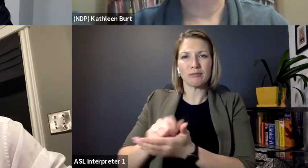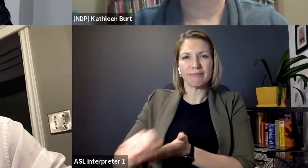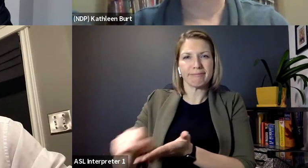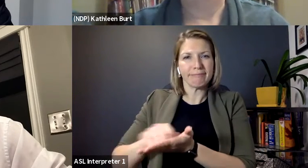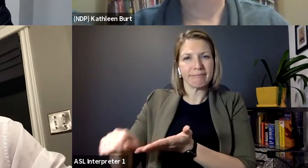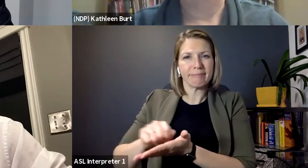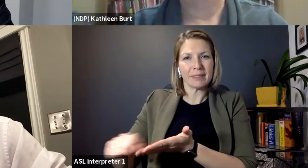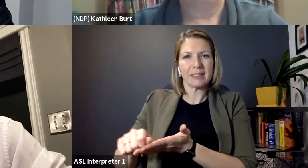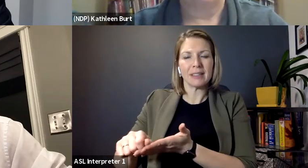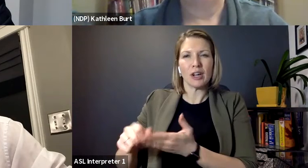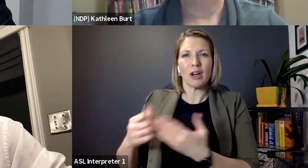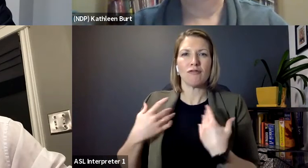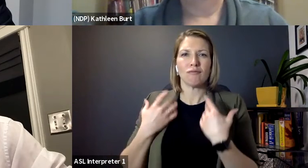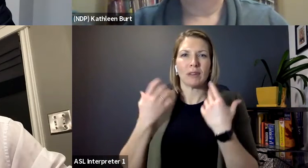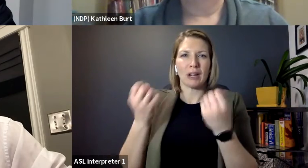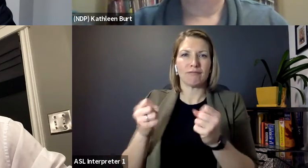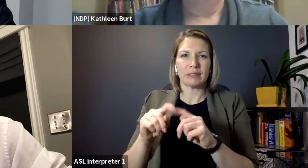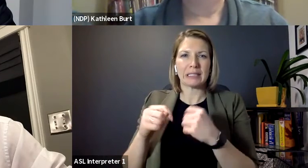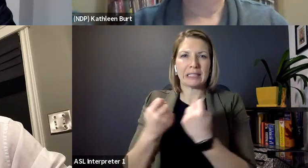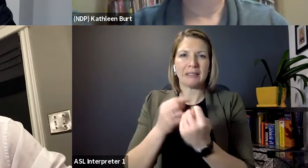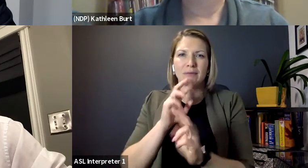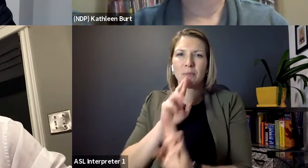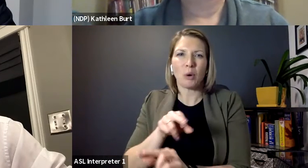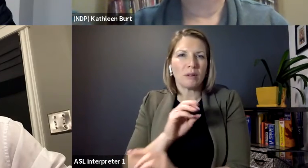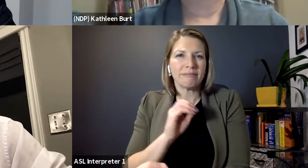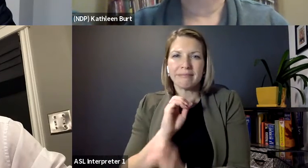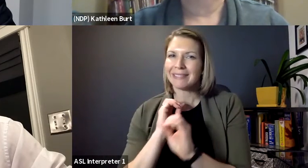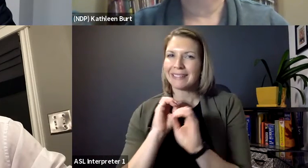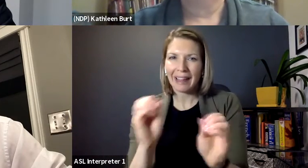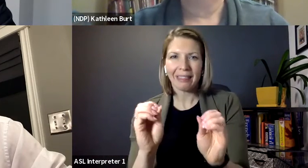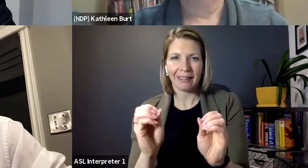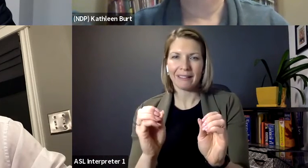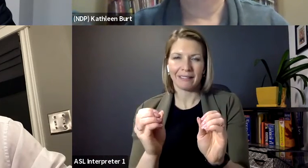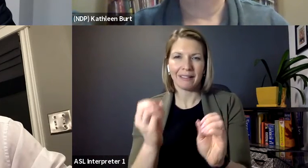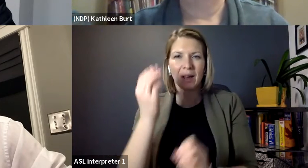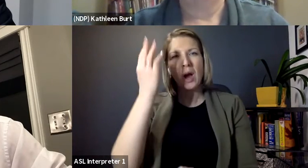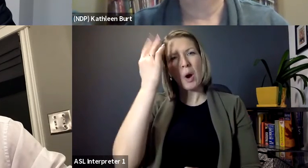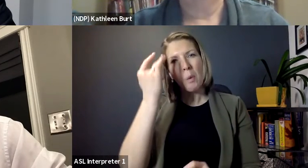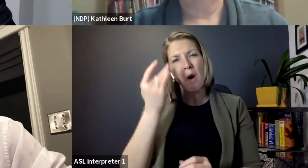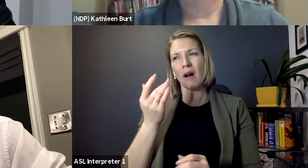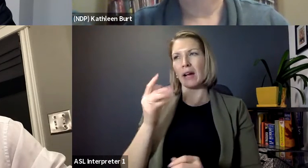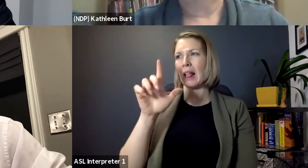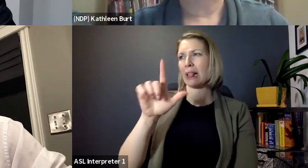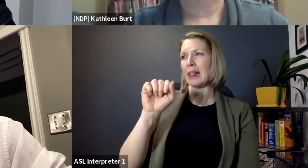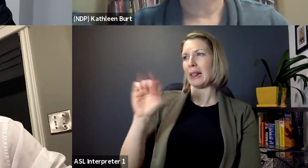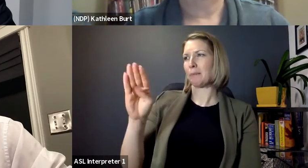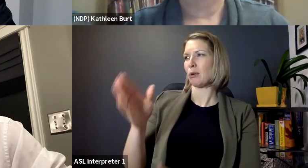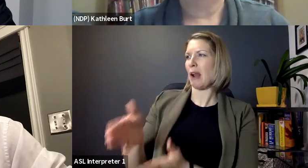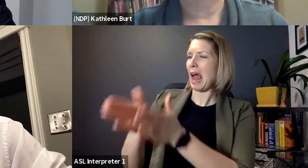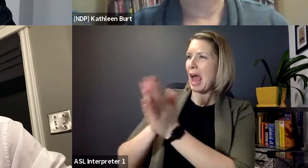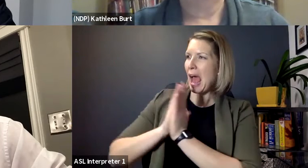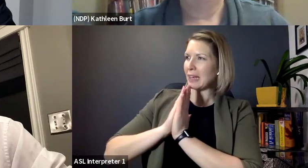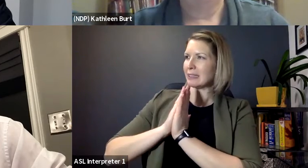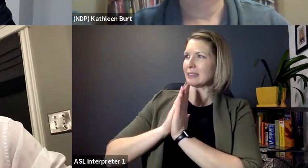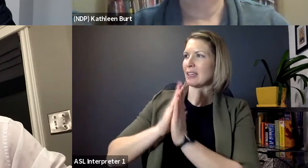Economic Recovery Team's report, why are we being asked to give the Liberal government a carte